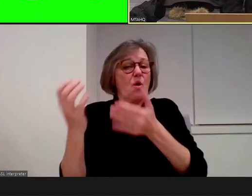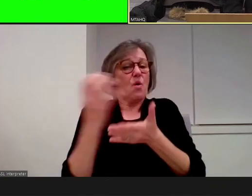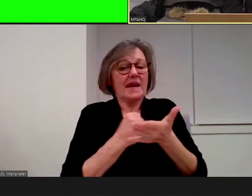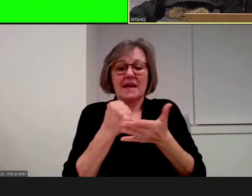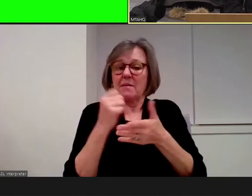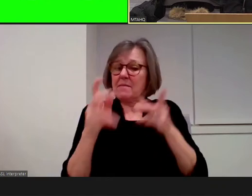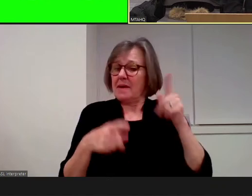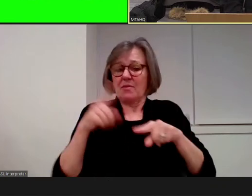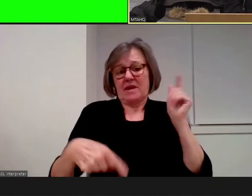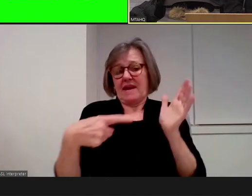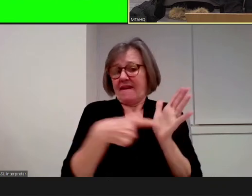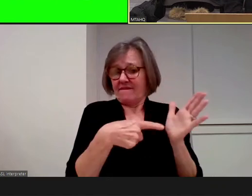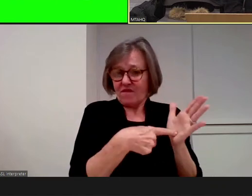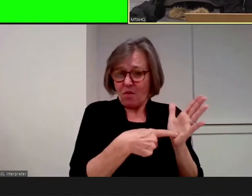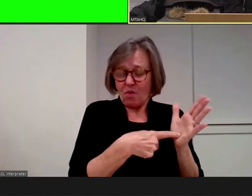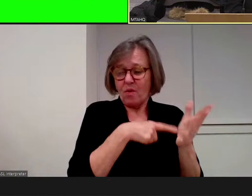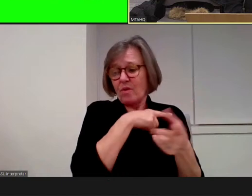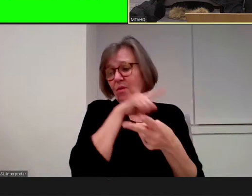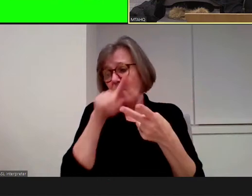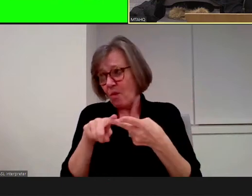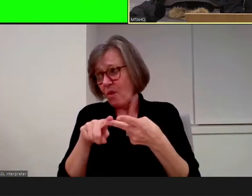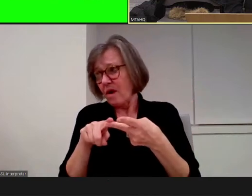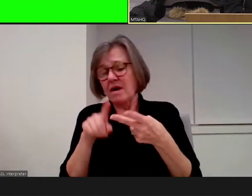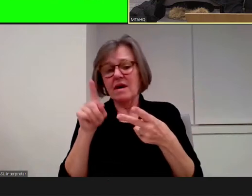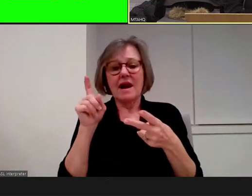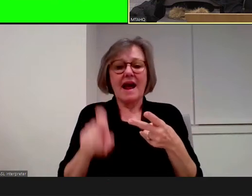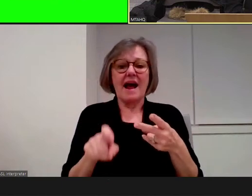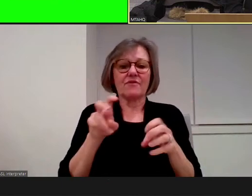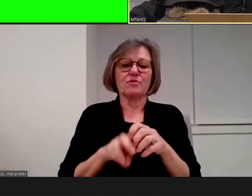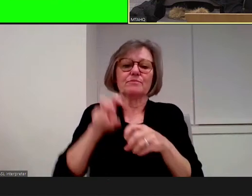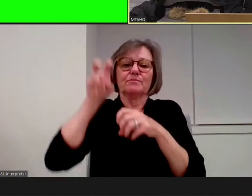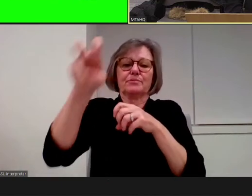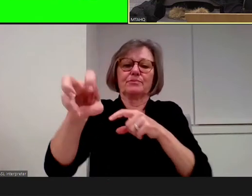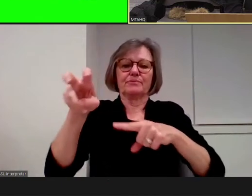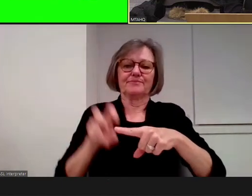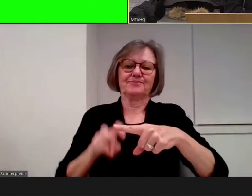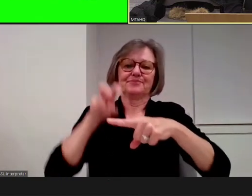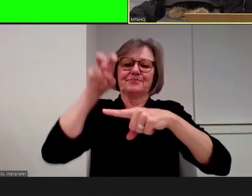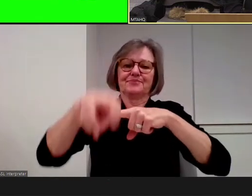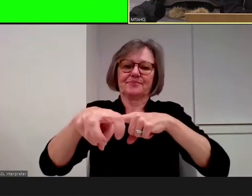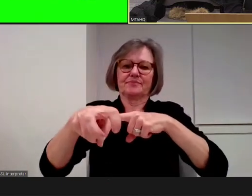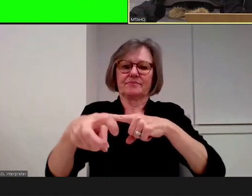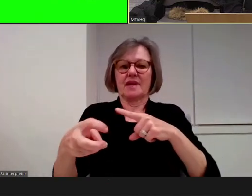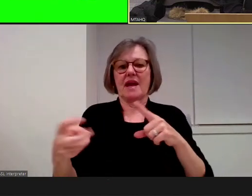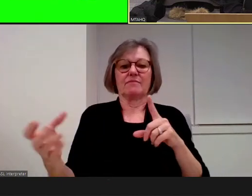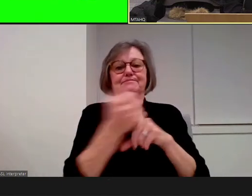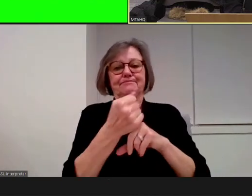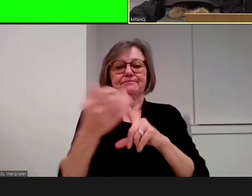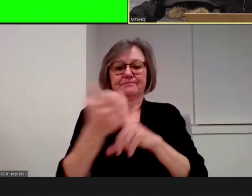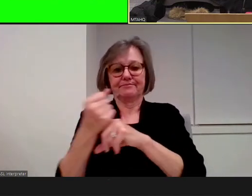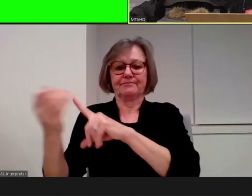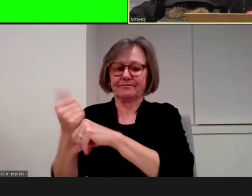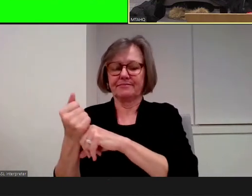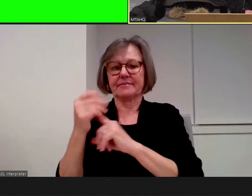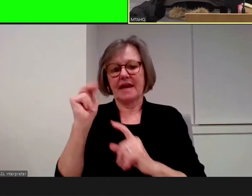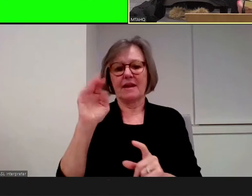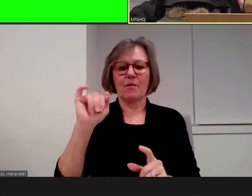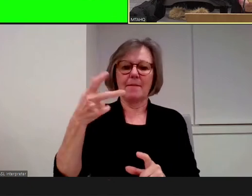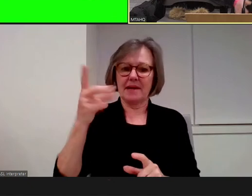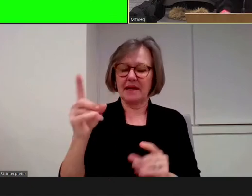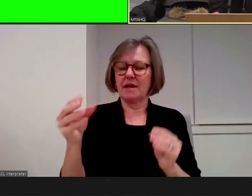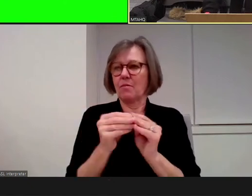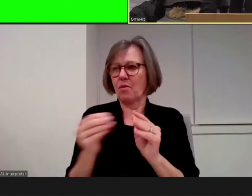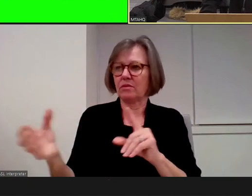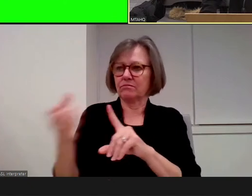afford, or have to fare hop, which is actually being prosecuted more by the NYPD. But I